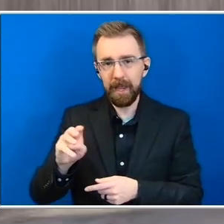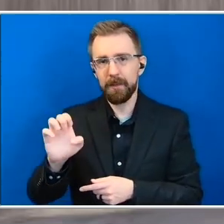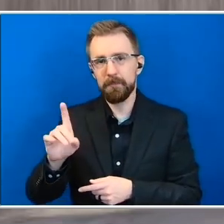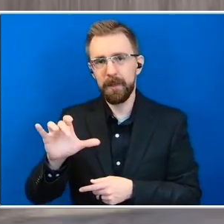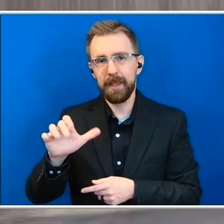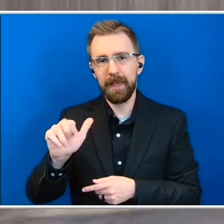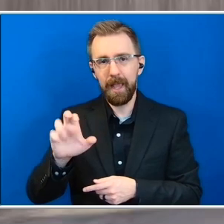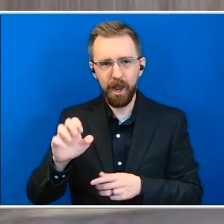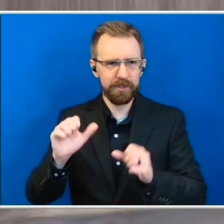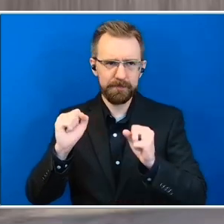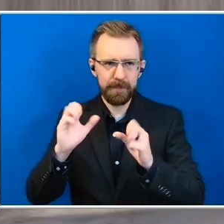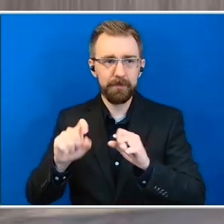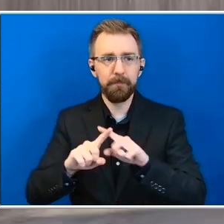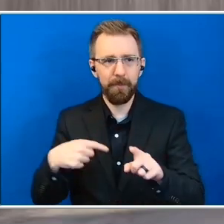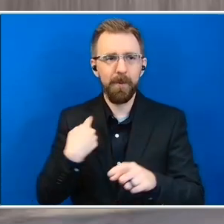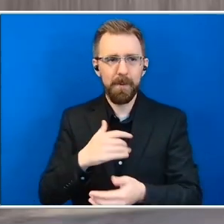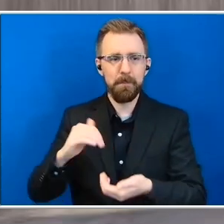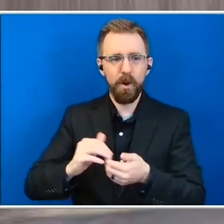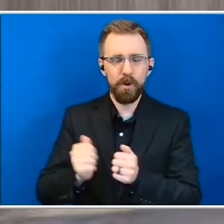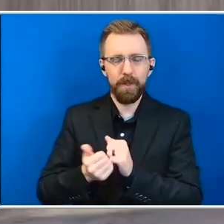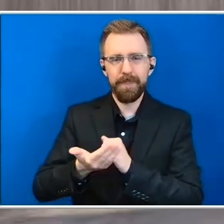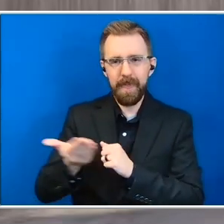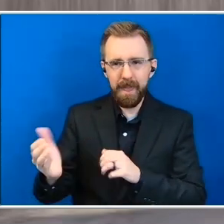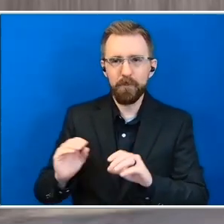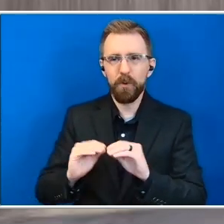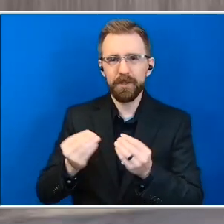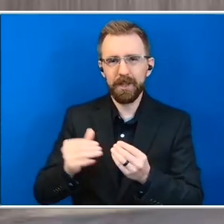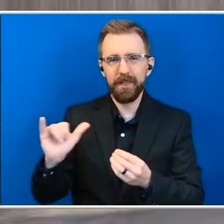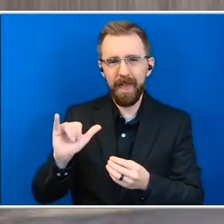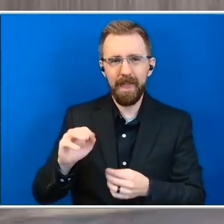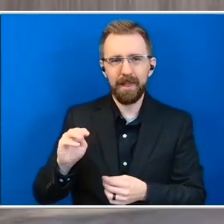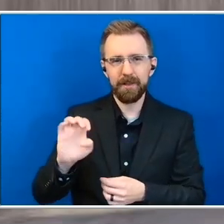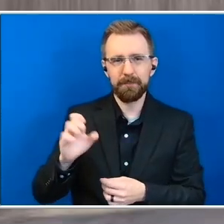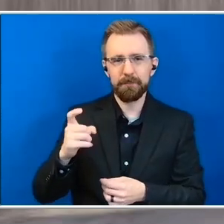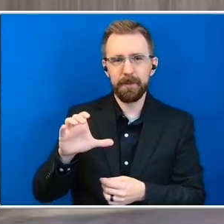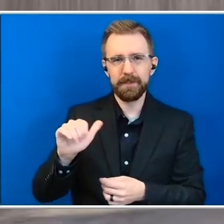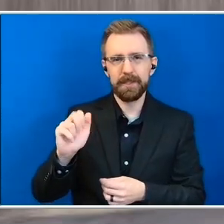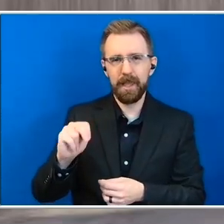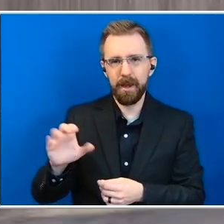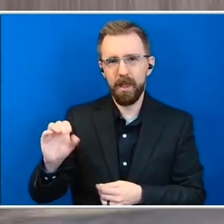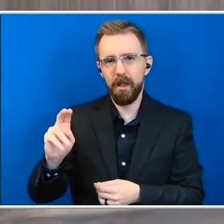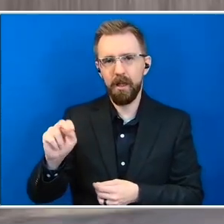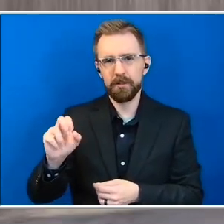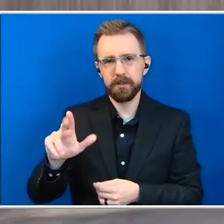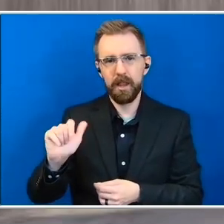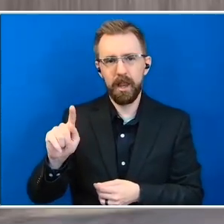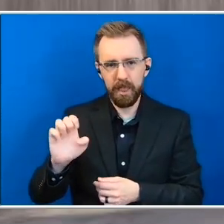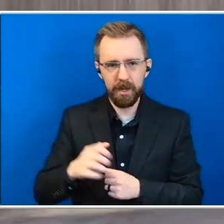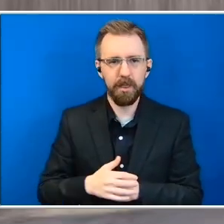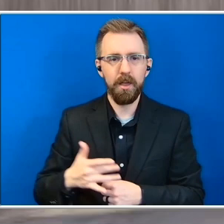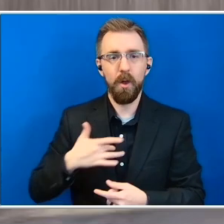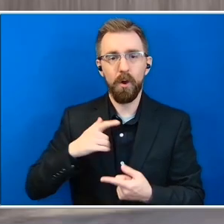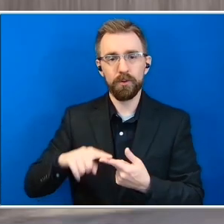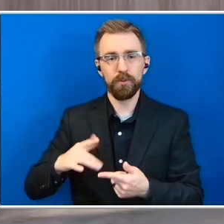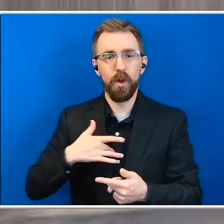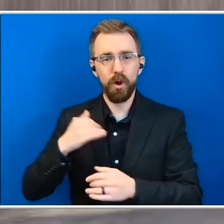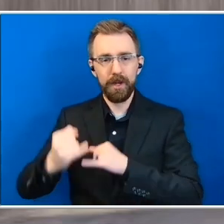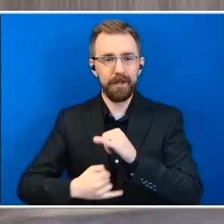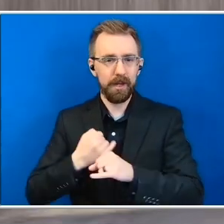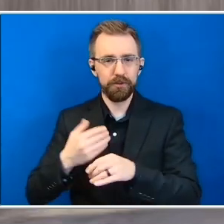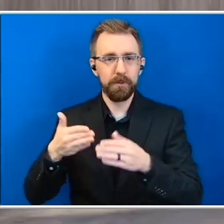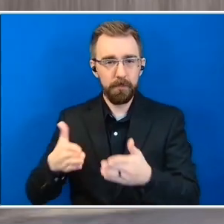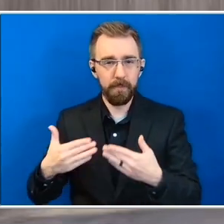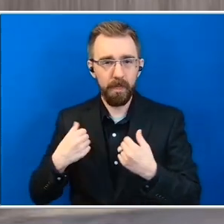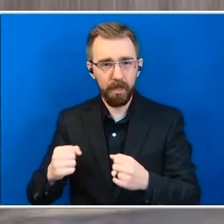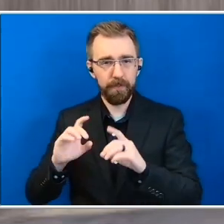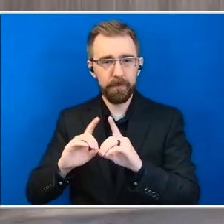been partnering with them and organizations like the Mexican Consulate, like Heart to Heart International, public health departments, to reach people where